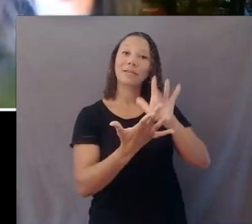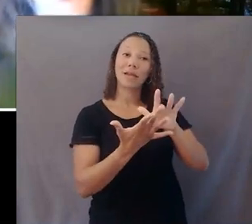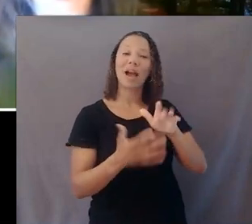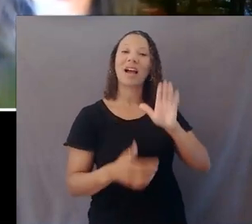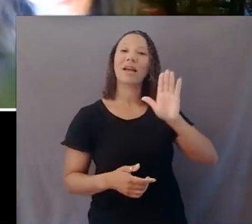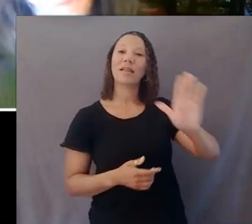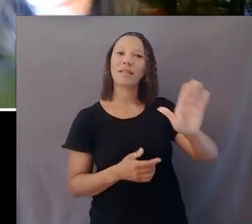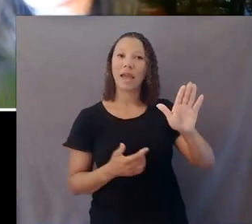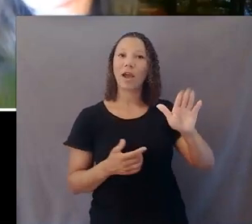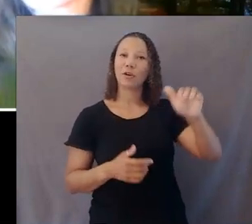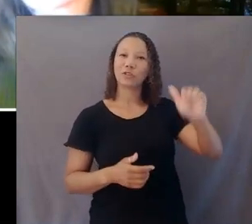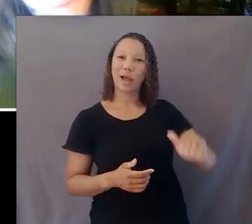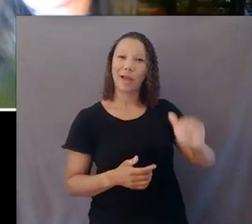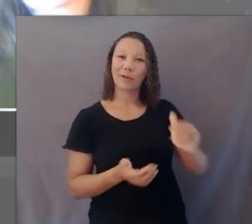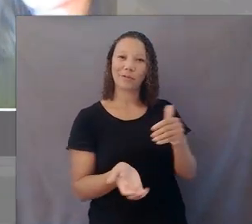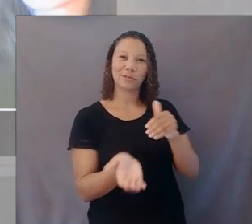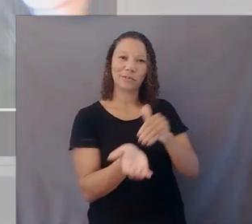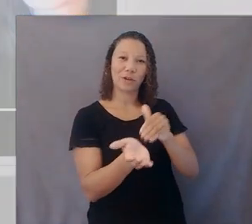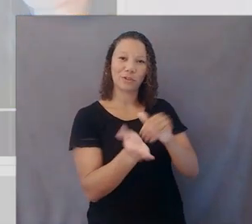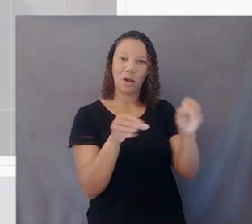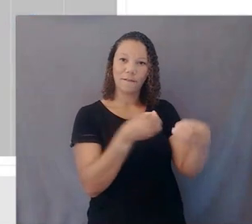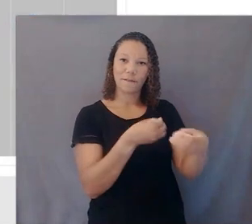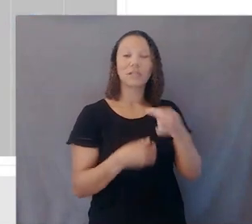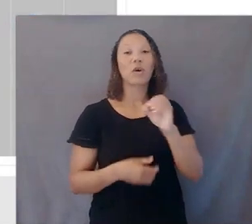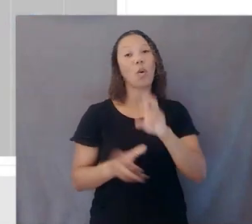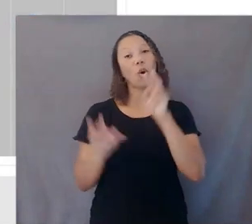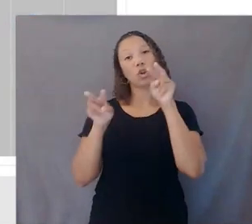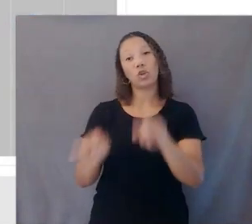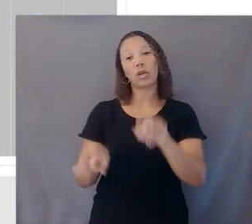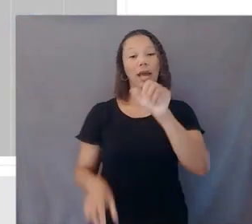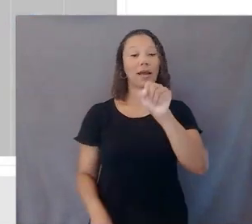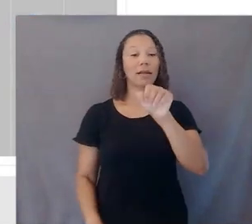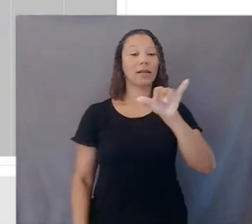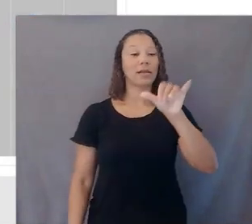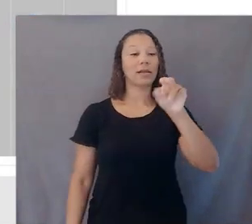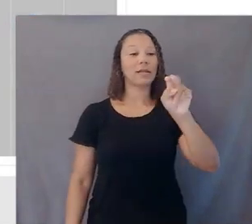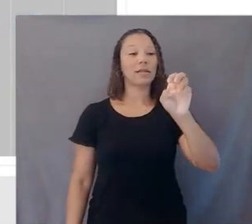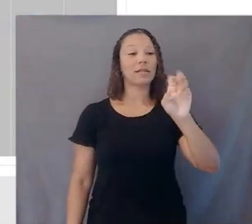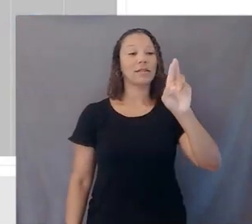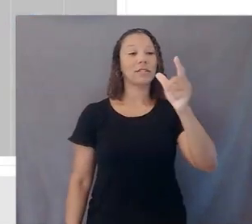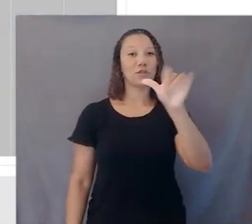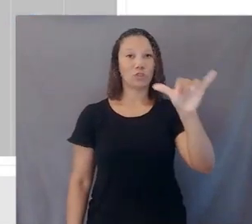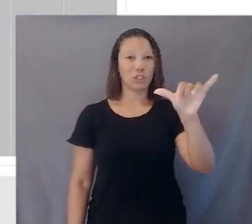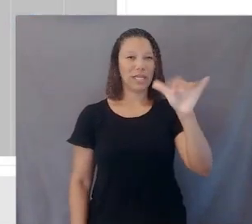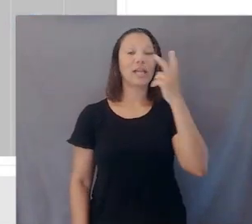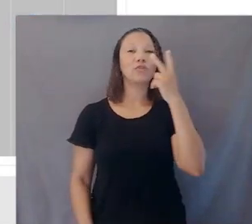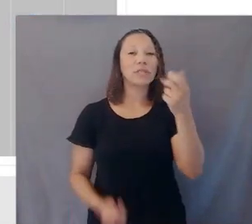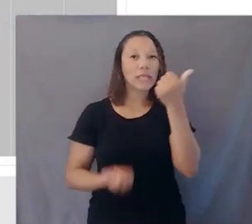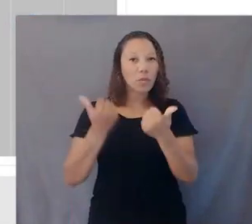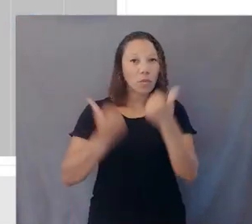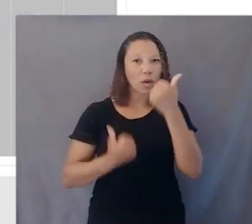can also check ParentView and Synergy to see what immunizations the school has on file for their